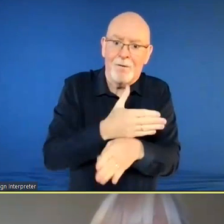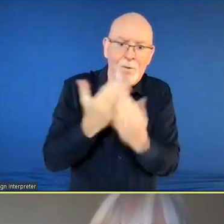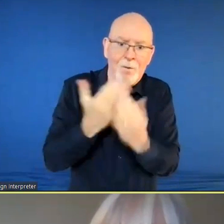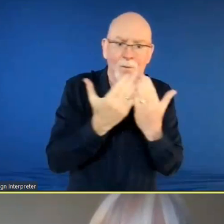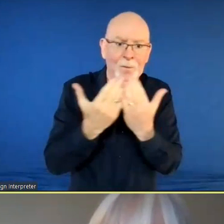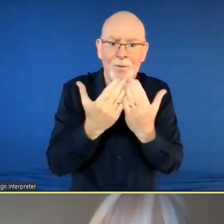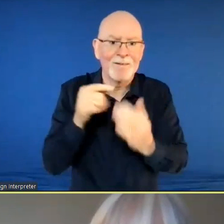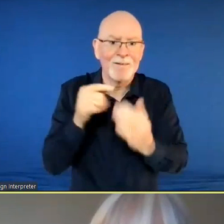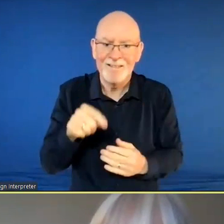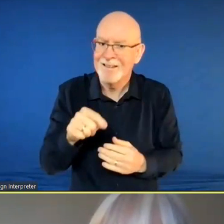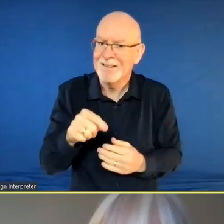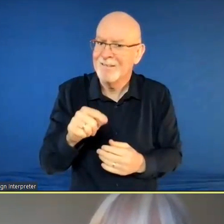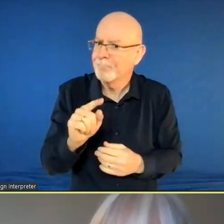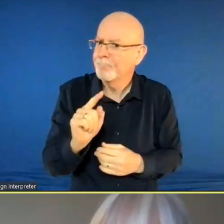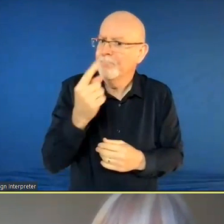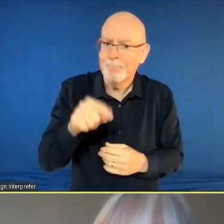second chapter.